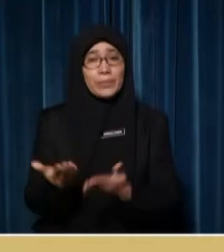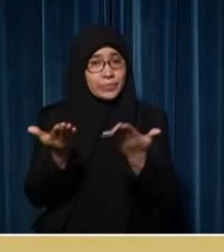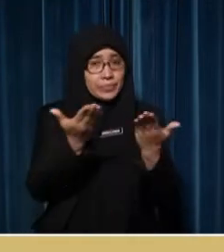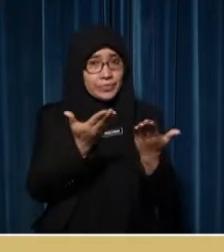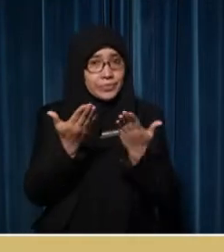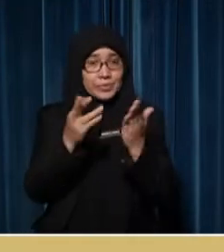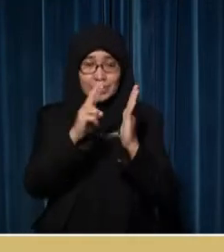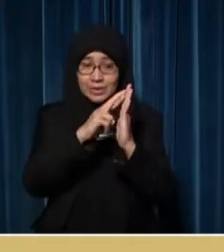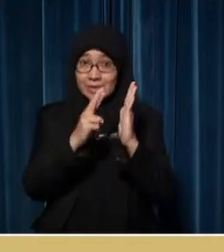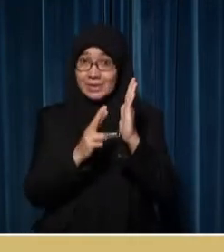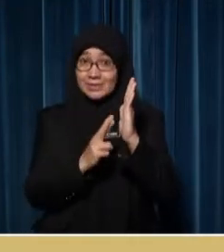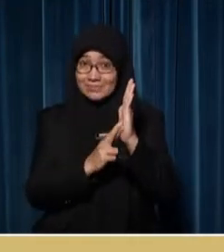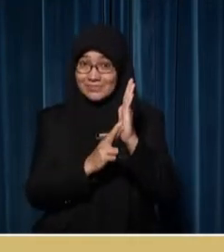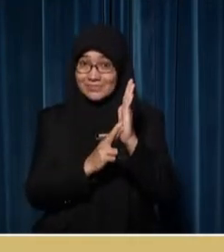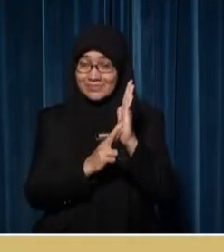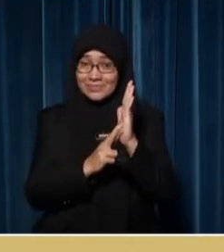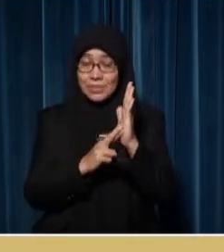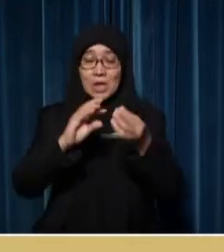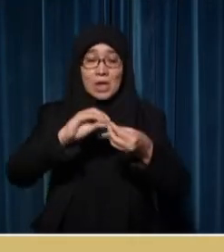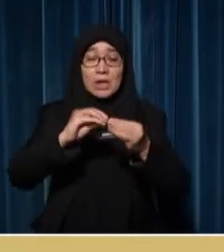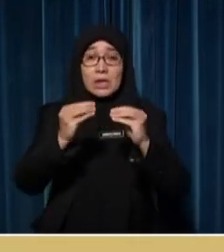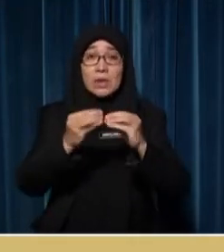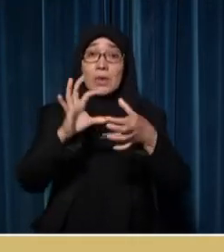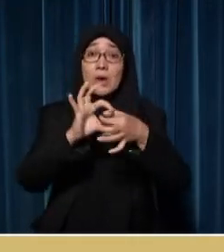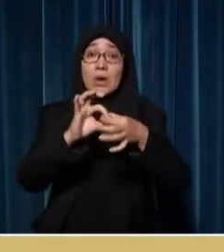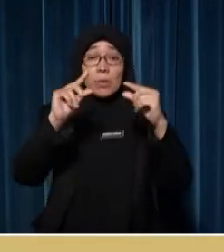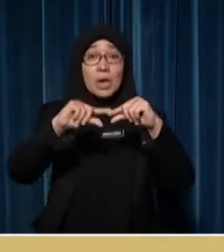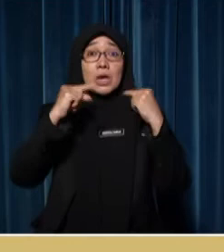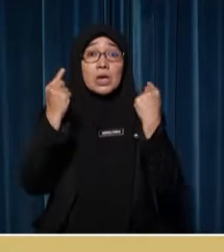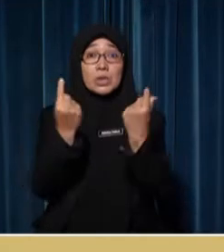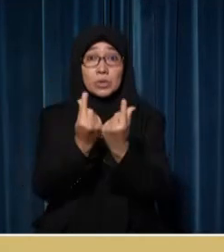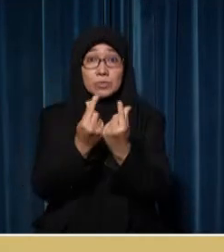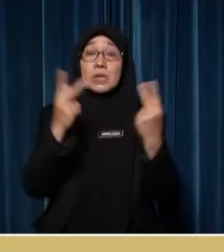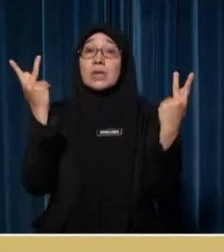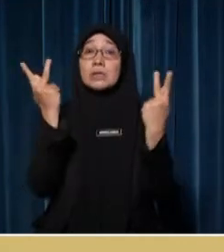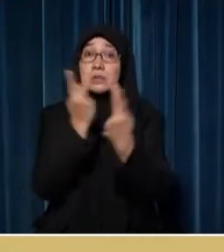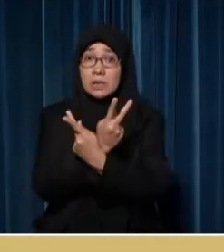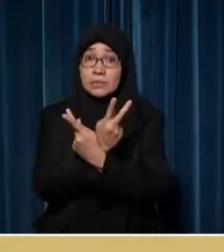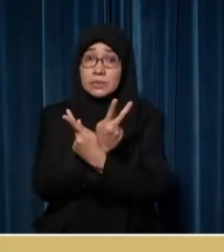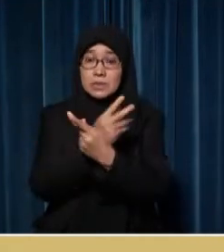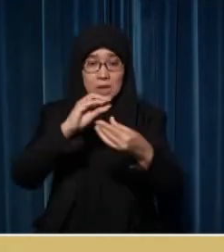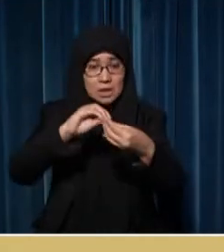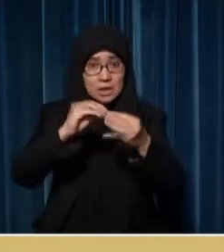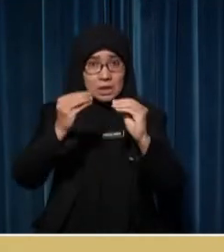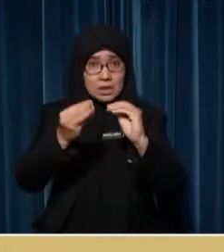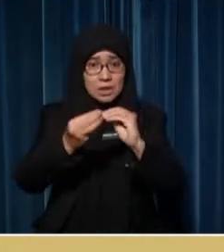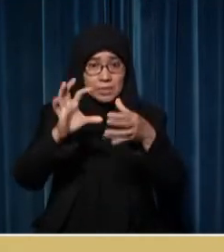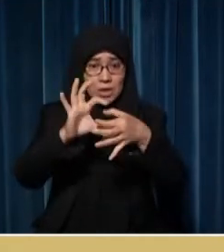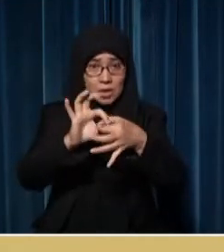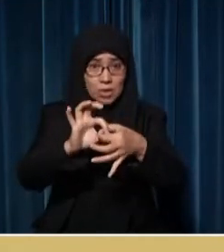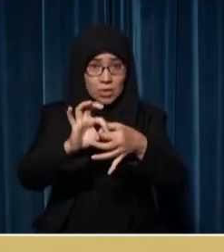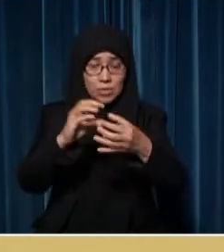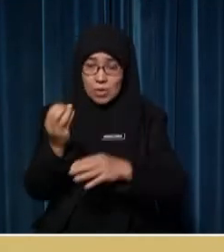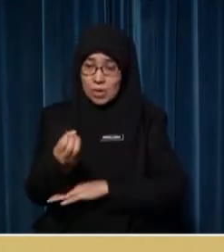rule. The number of groups times the number of objects in